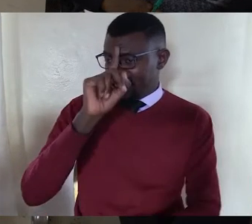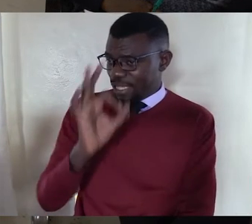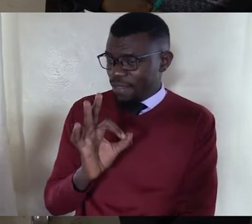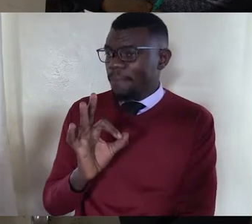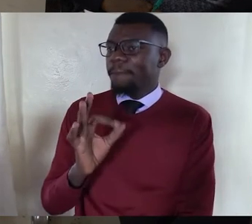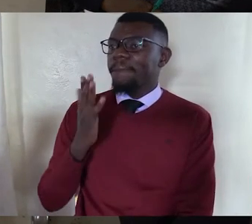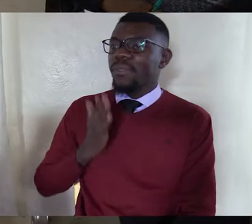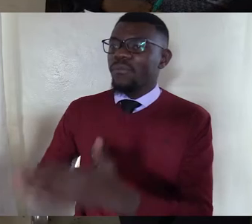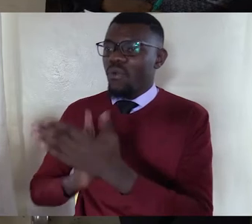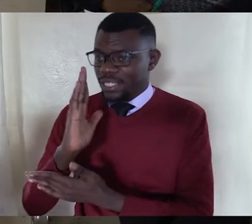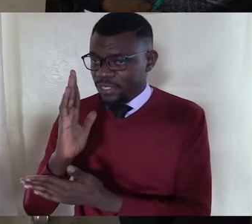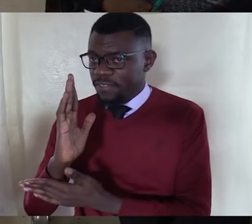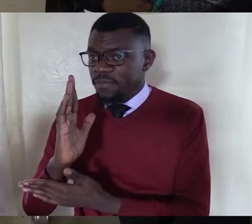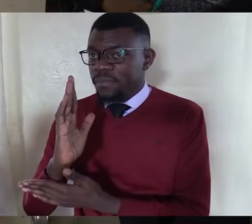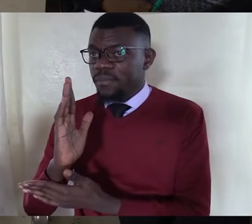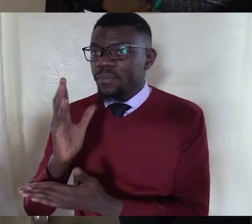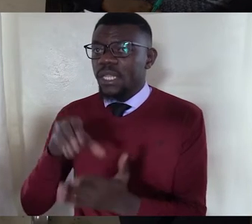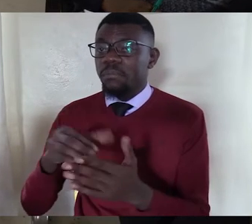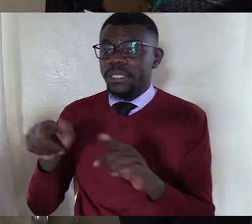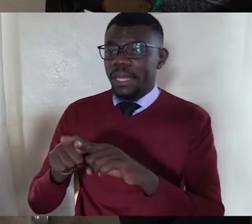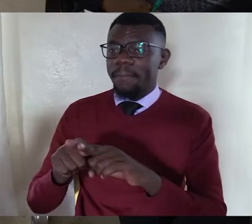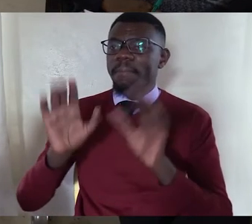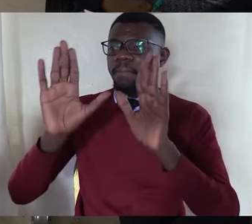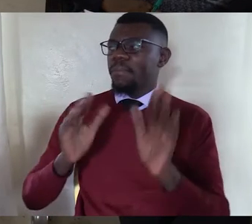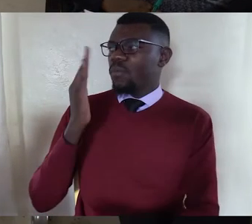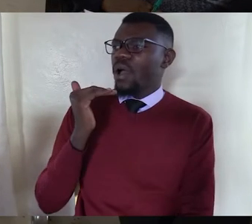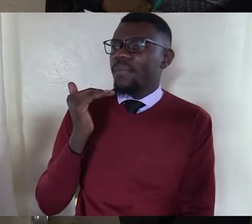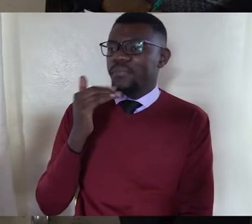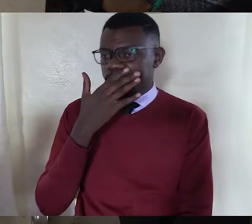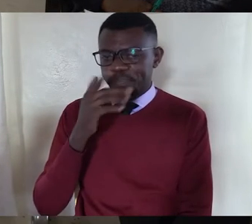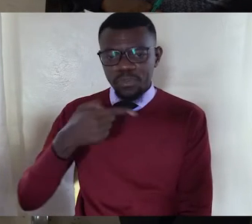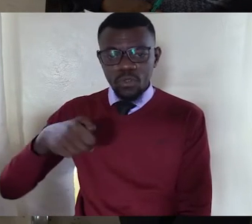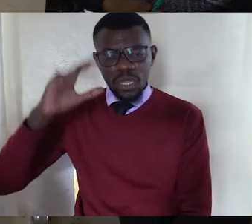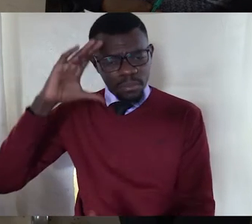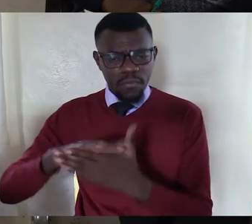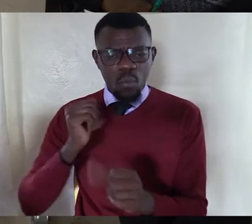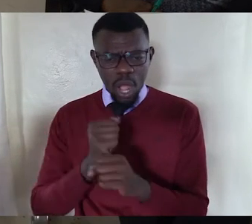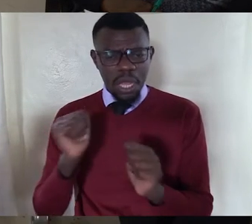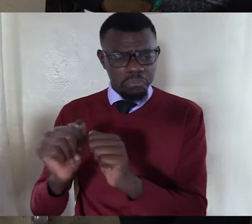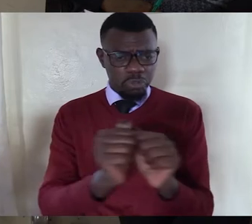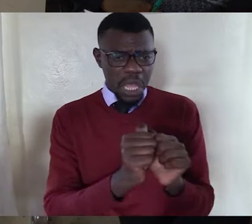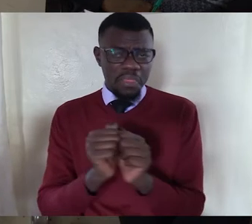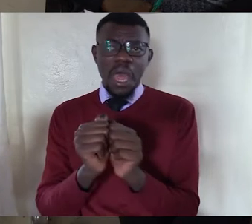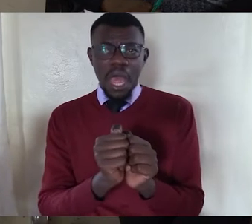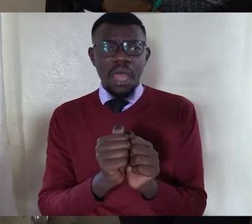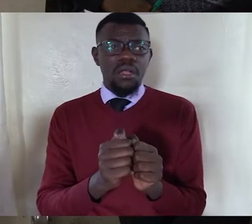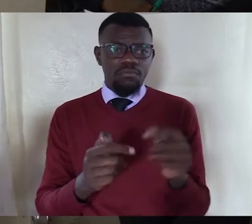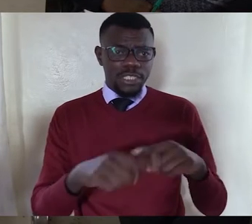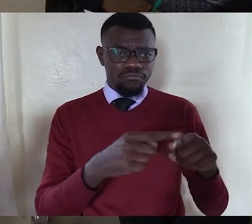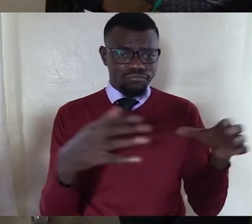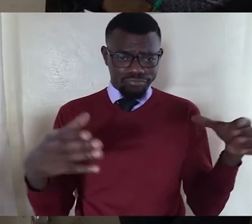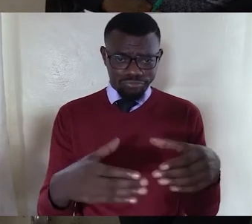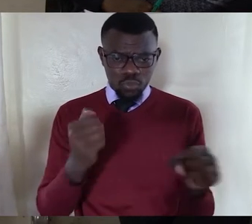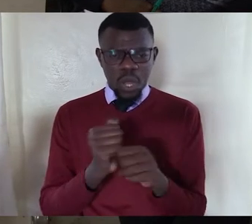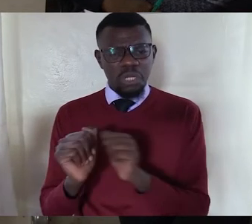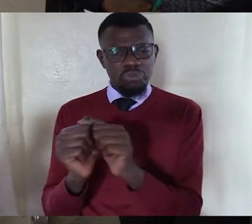serious human rights violations. And this is important because we believe that if we work together in a multi-agency way, and I think this is one of the